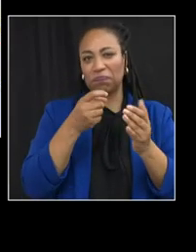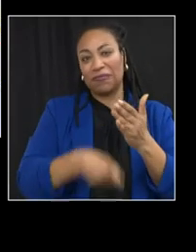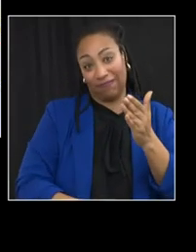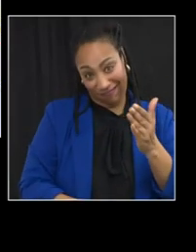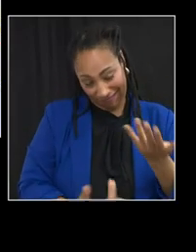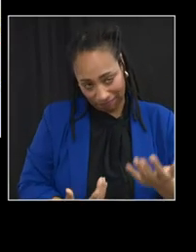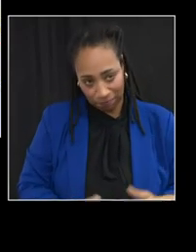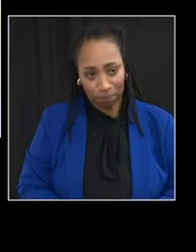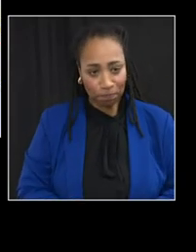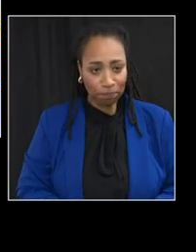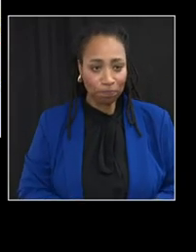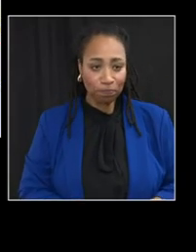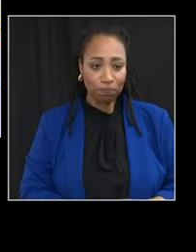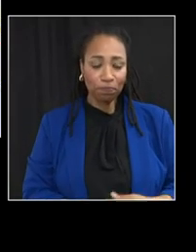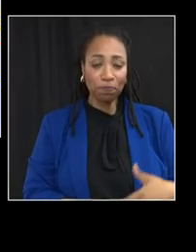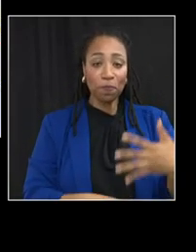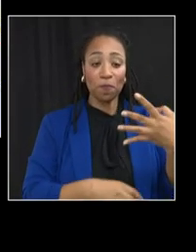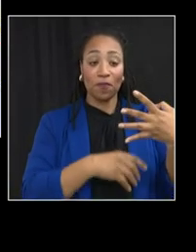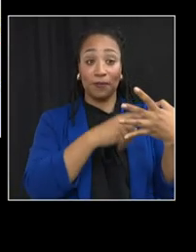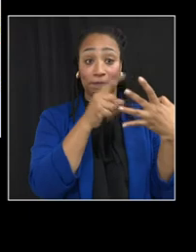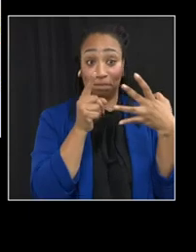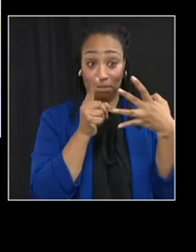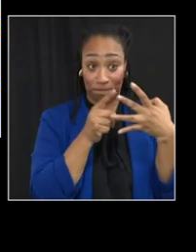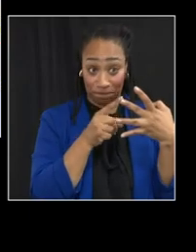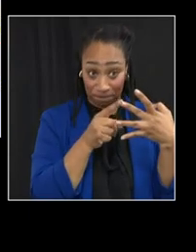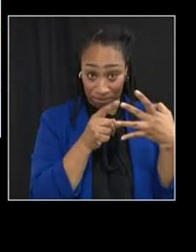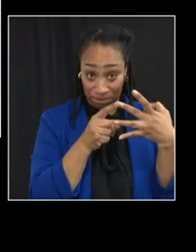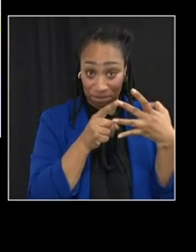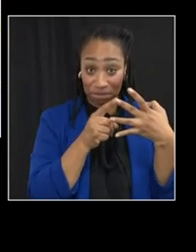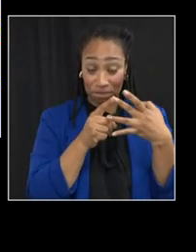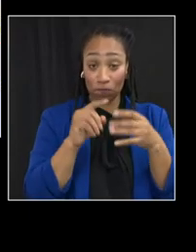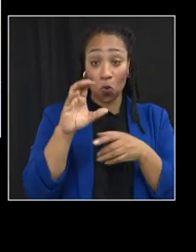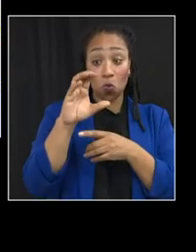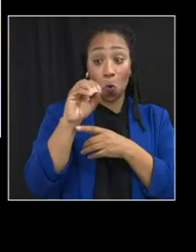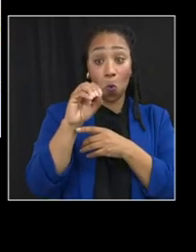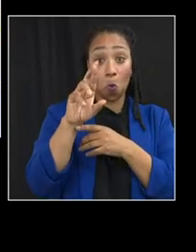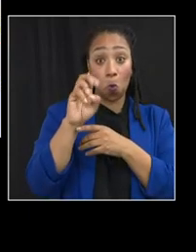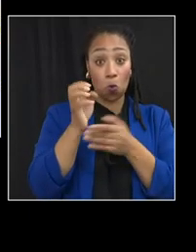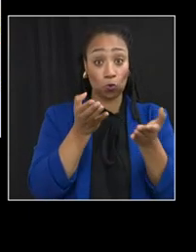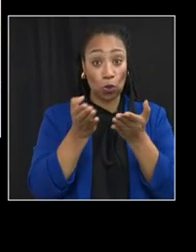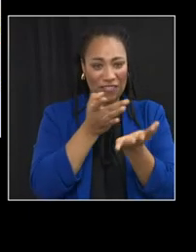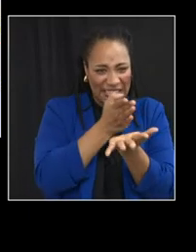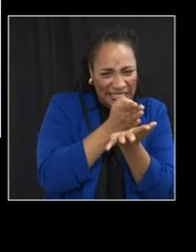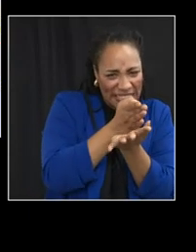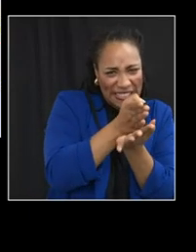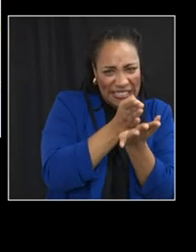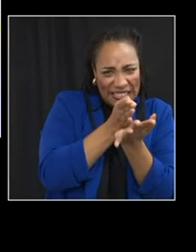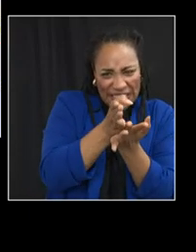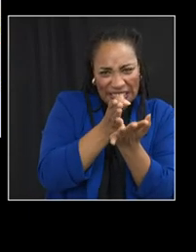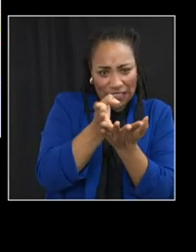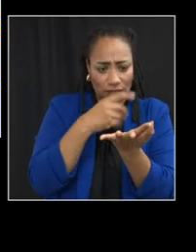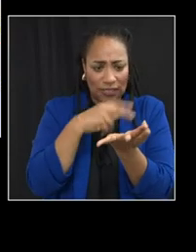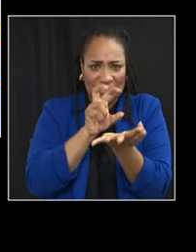core services. What are the things that the government must do?